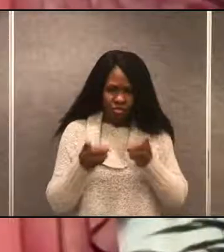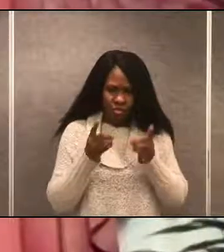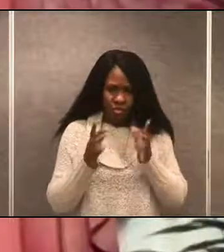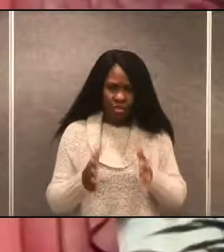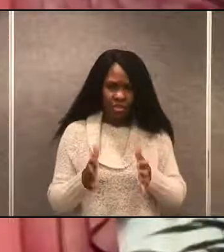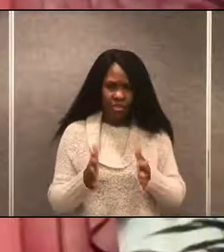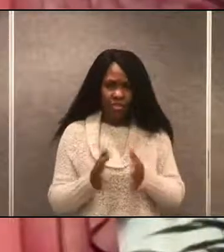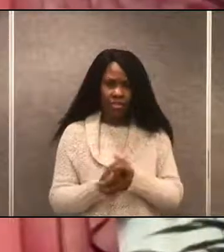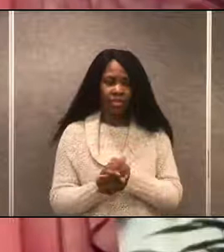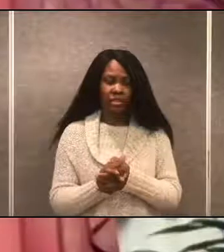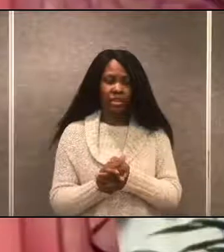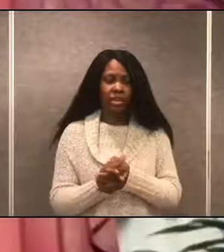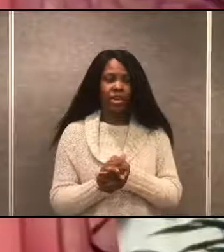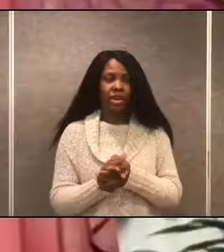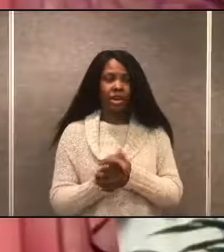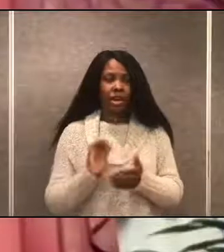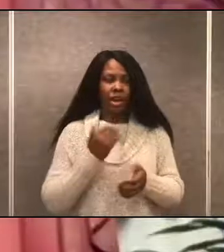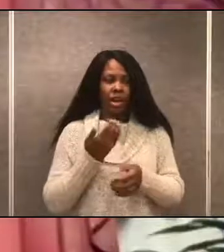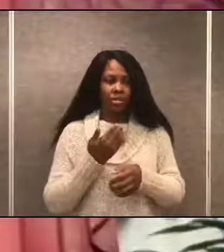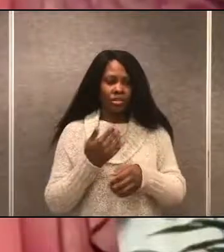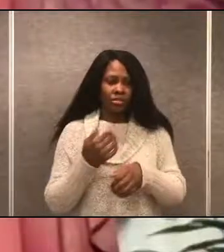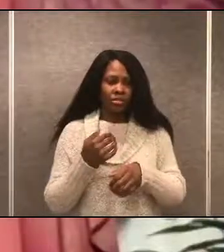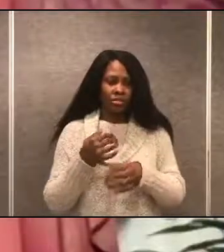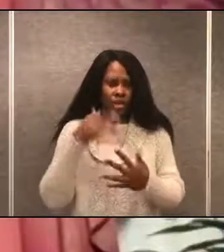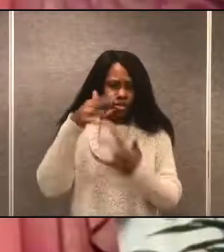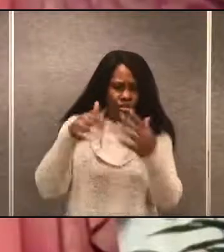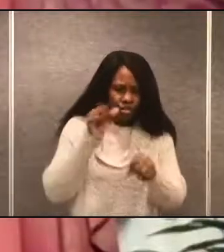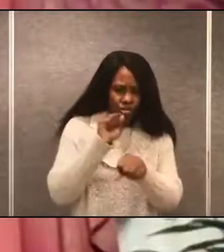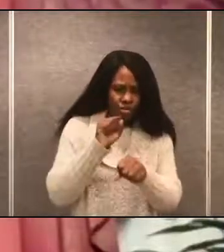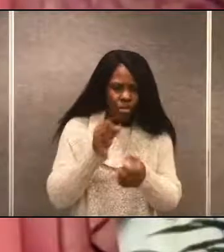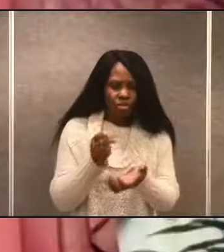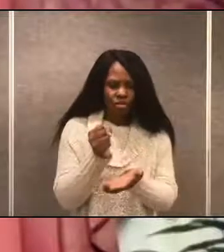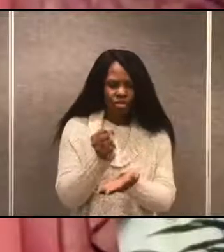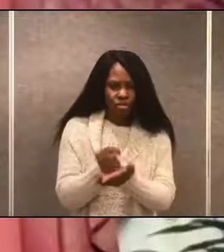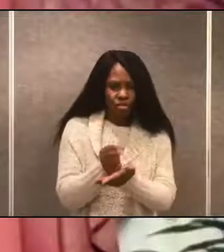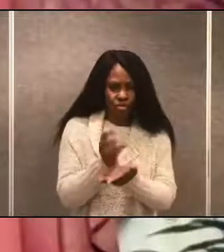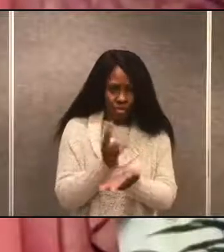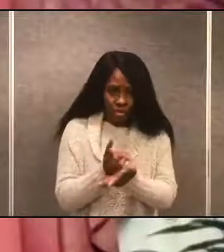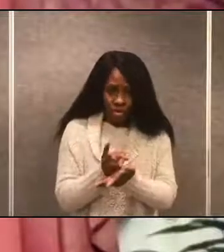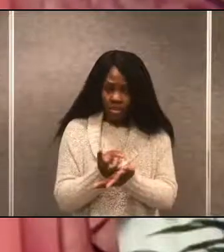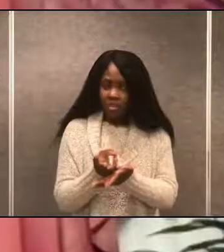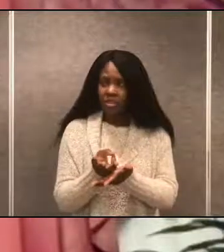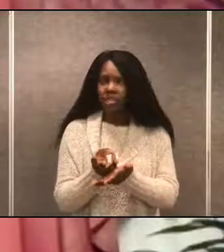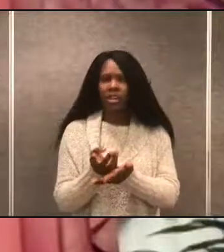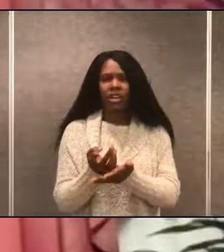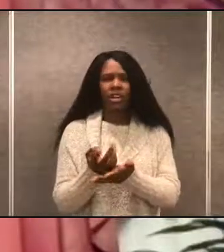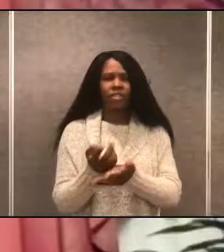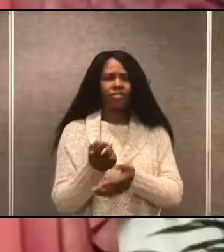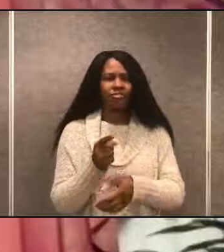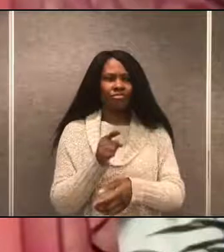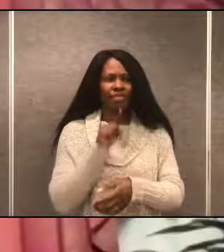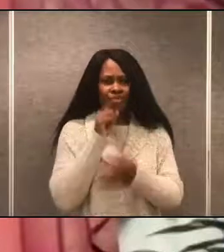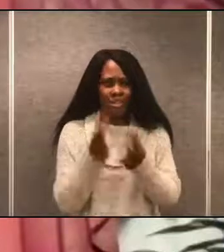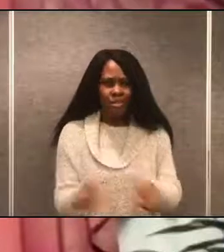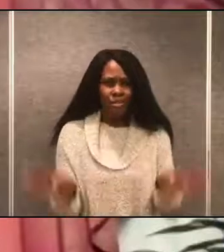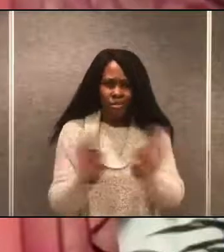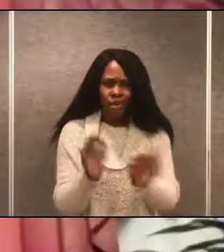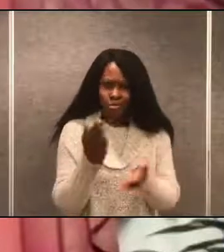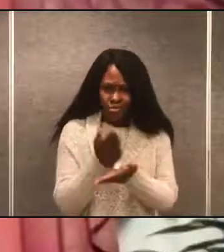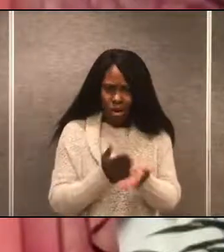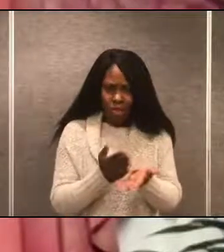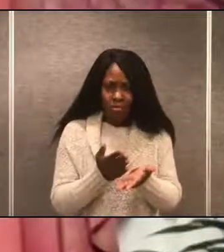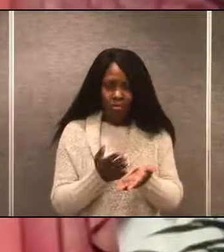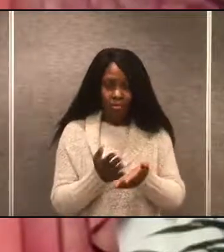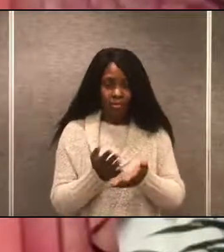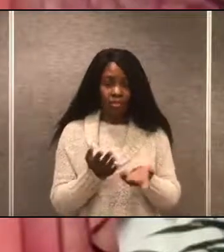social workers have really played an integral part in the social emotional learning piece. Just to talk about the month of October,